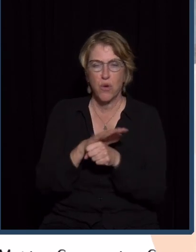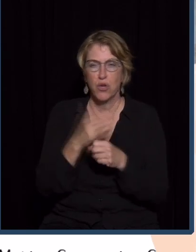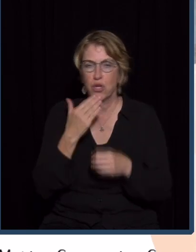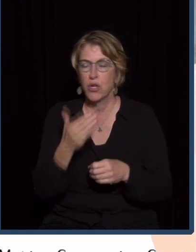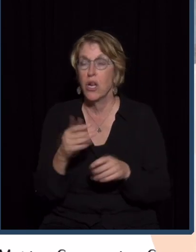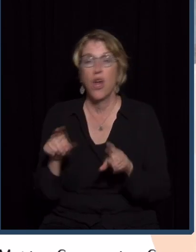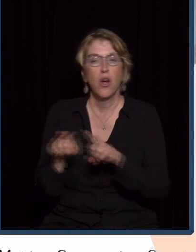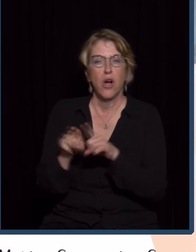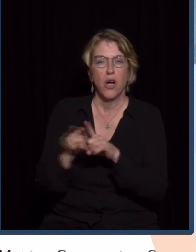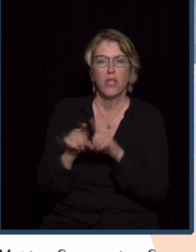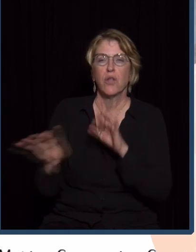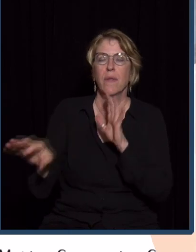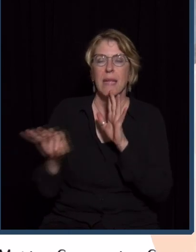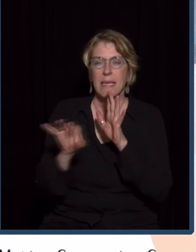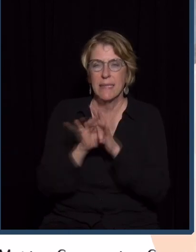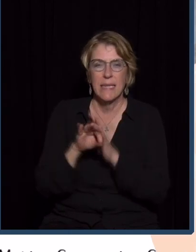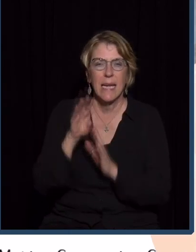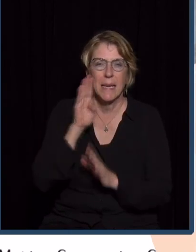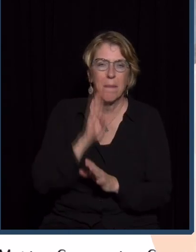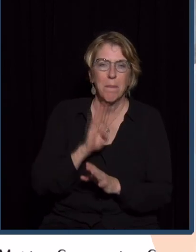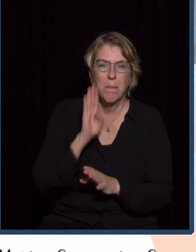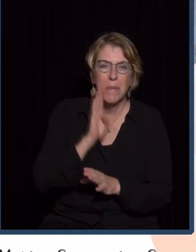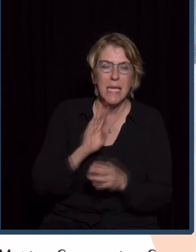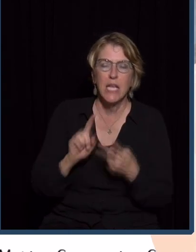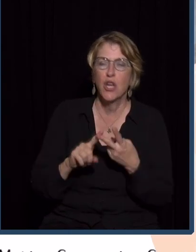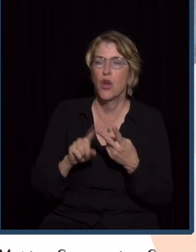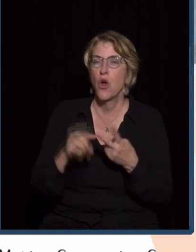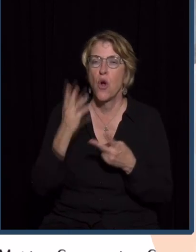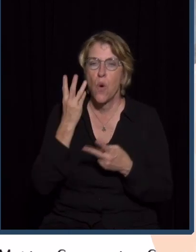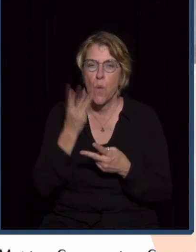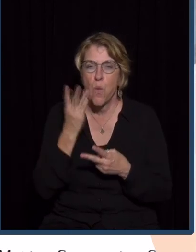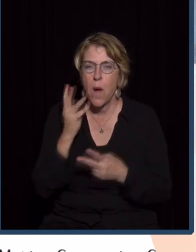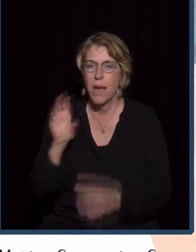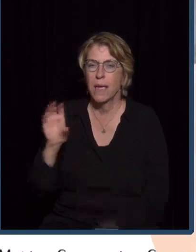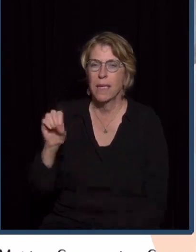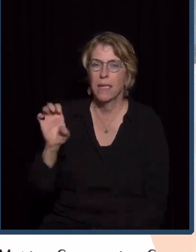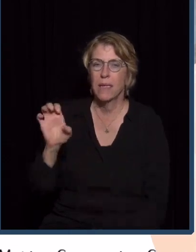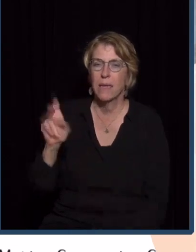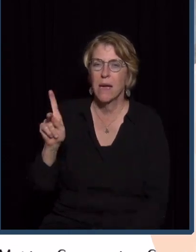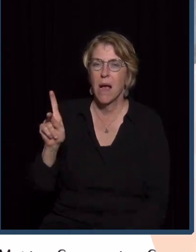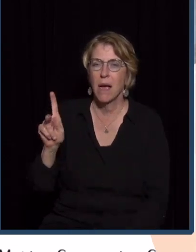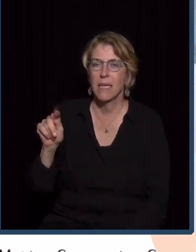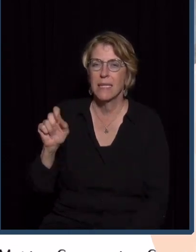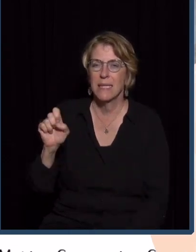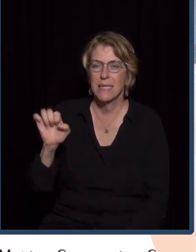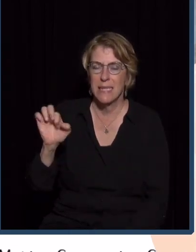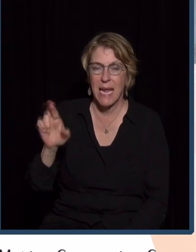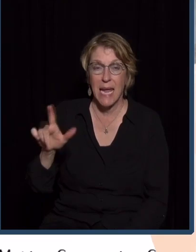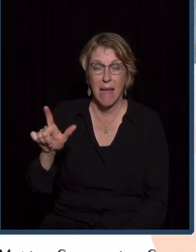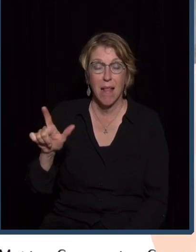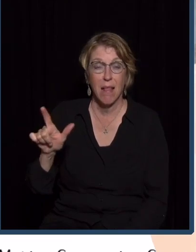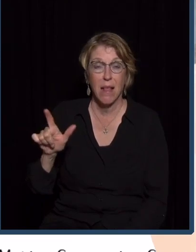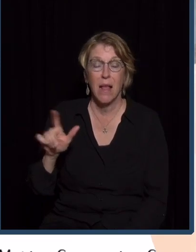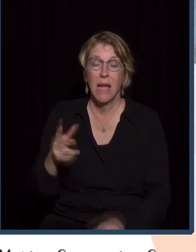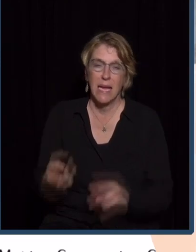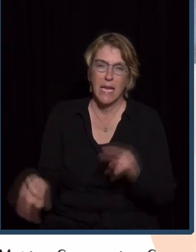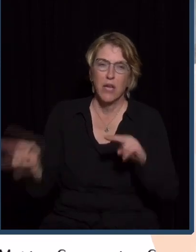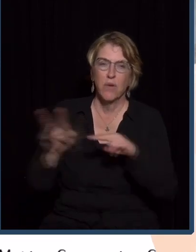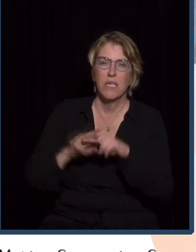thoughtfully selected wine, beer, or cocktail. And the current bid on this, oh, that just went up since last time I looked at the screen,